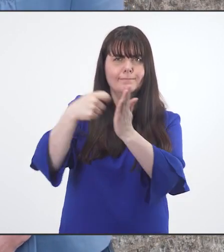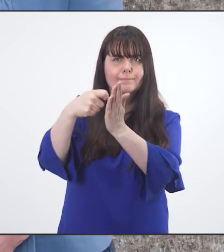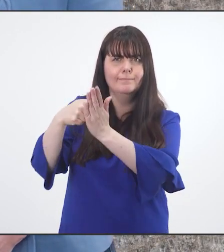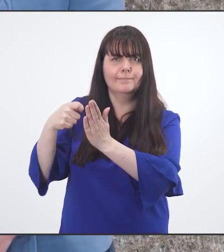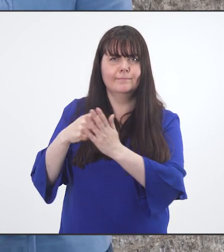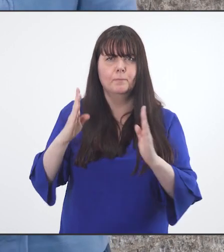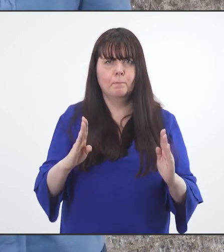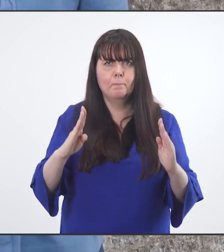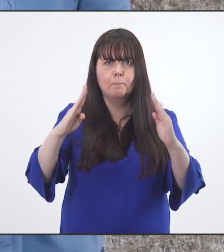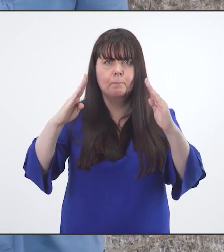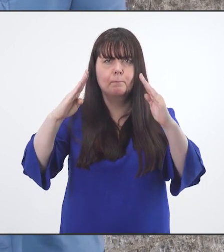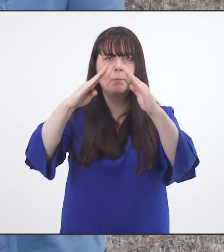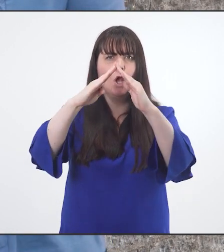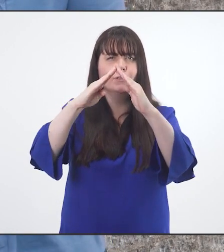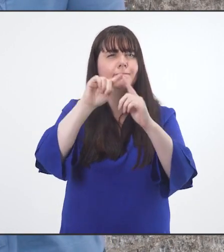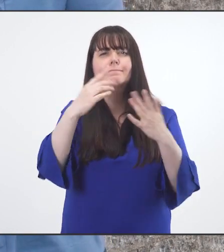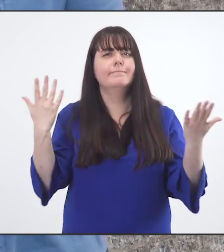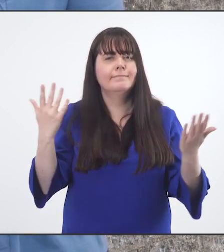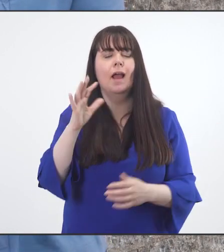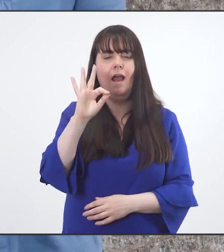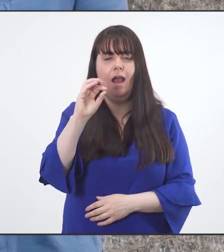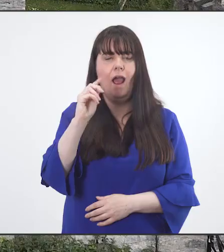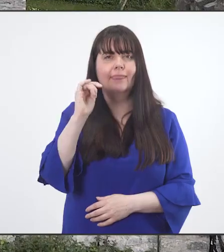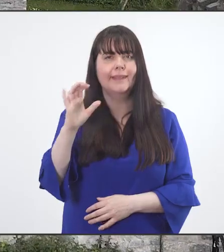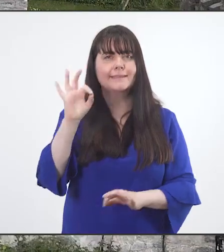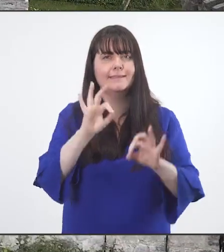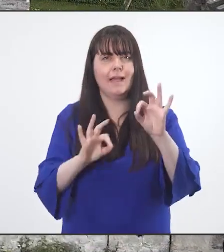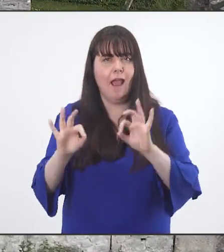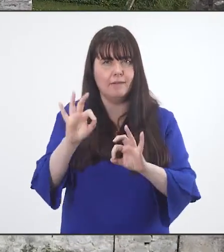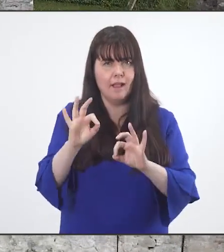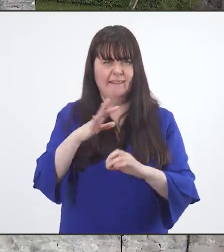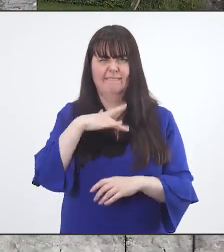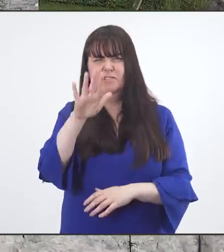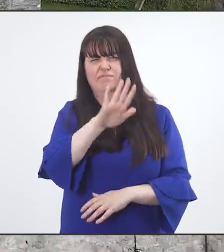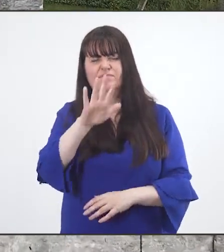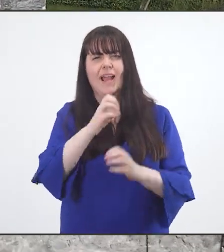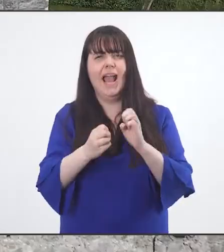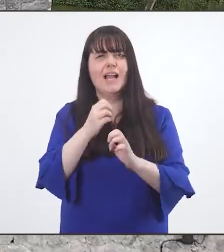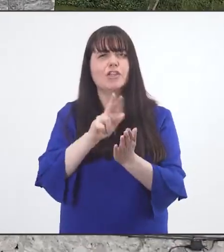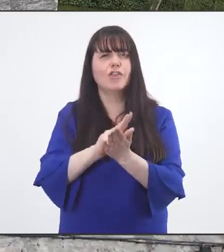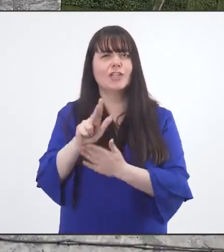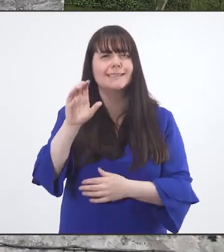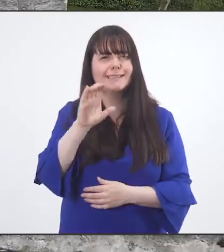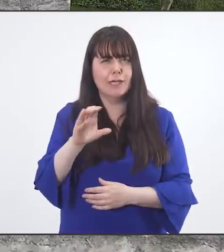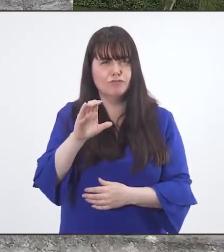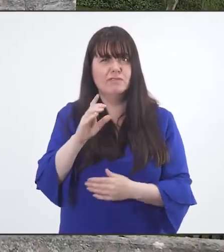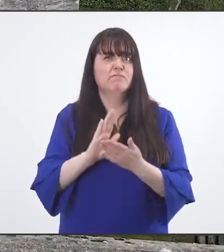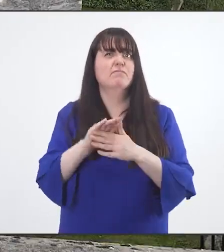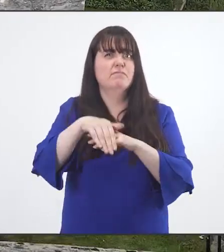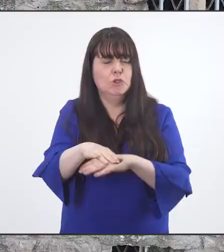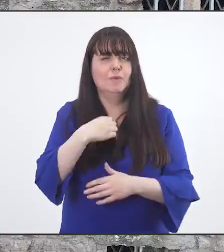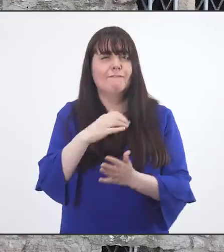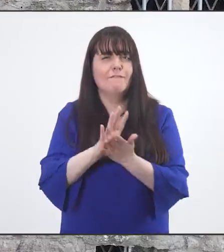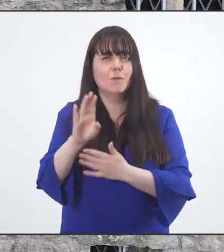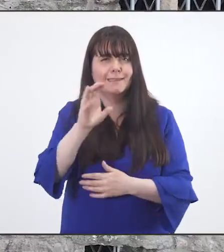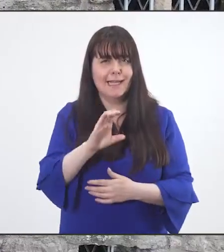centuries because of the insertion of new windows with pointed arches known as the Gothic style, and that allows us to date them